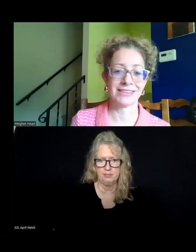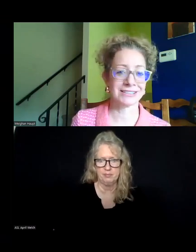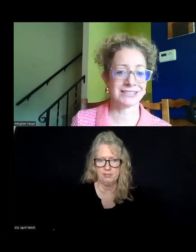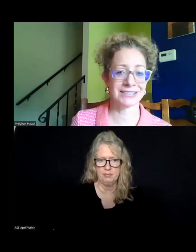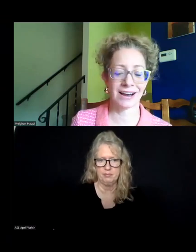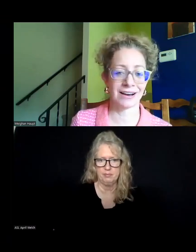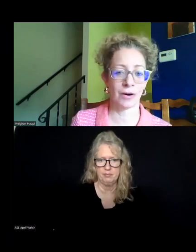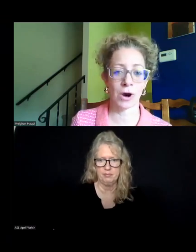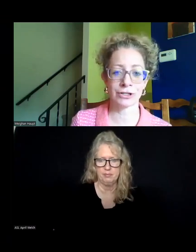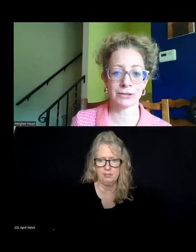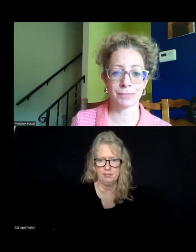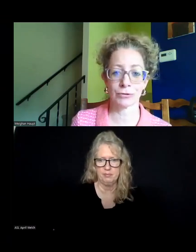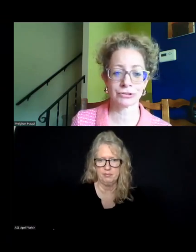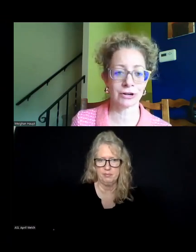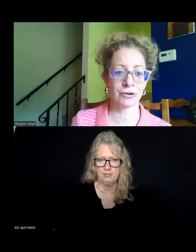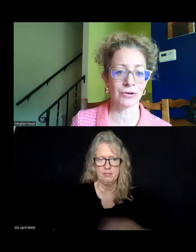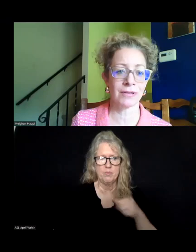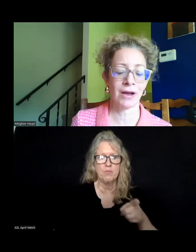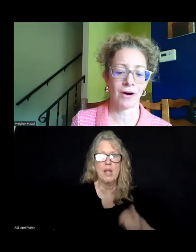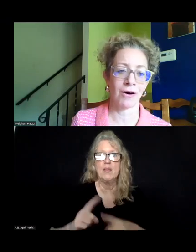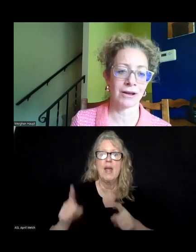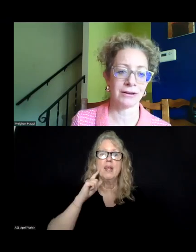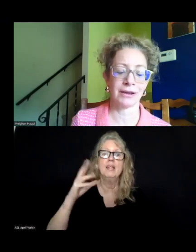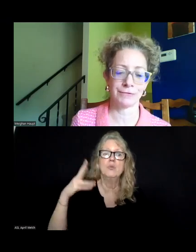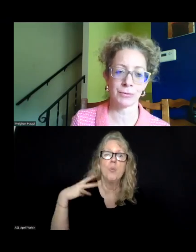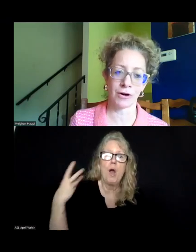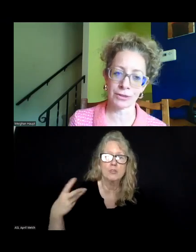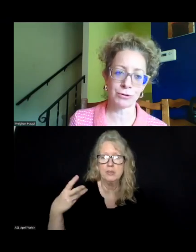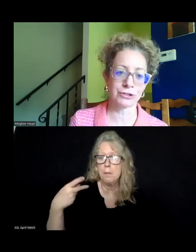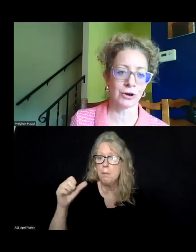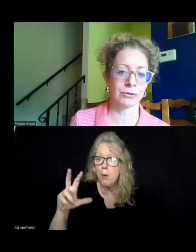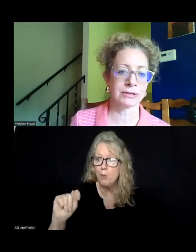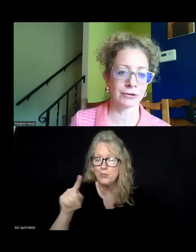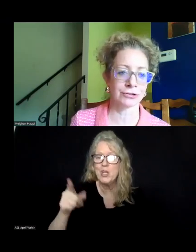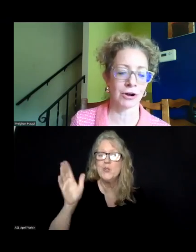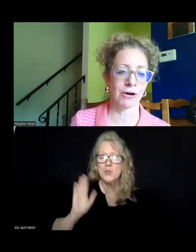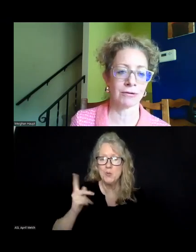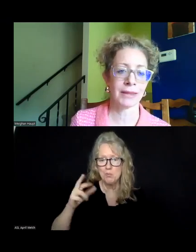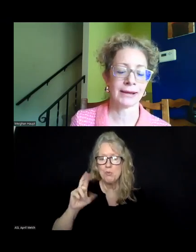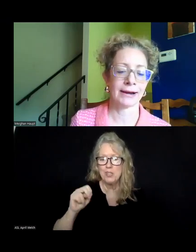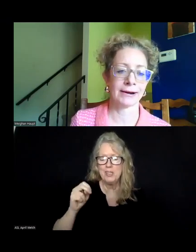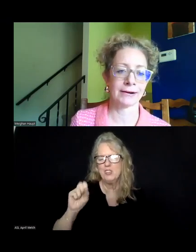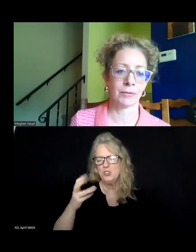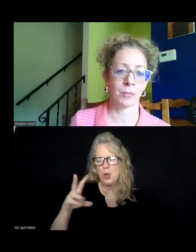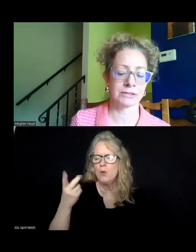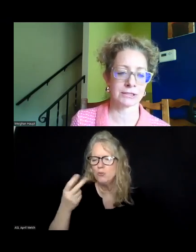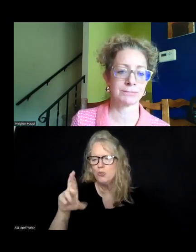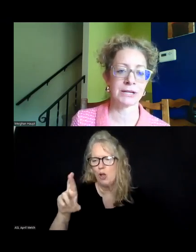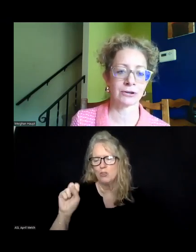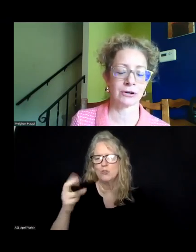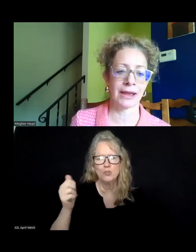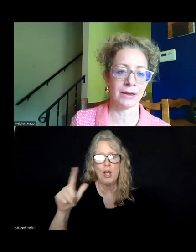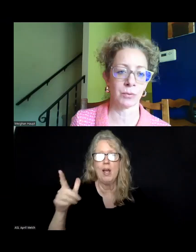Great. And this is a Washington Post article on, if you were on the pre-show, Dr. Shaw was